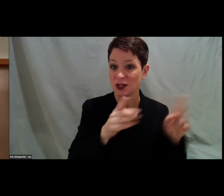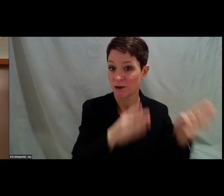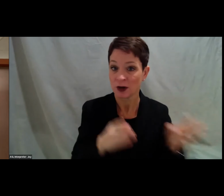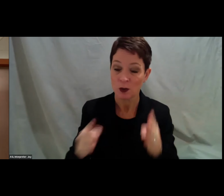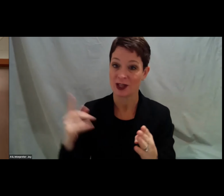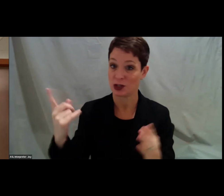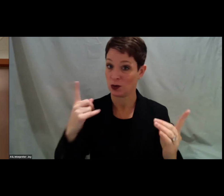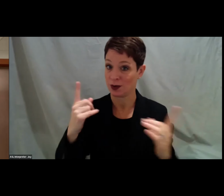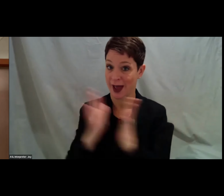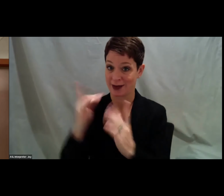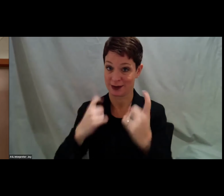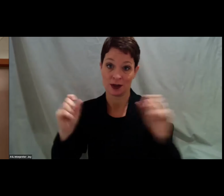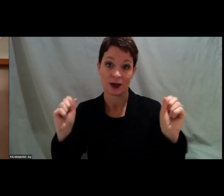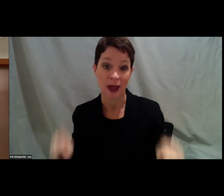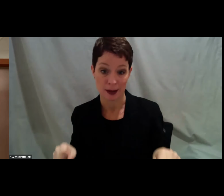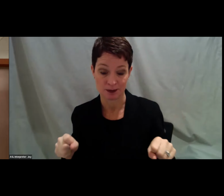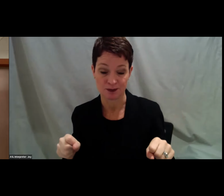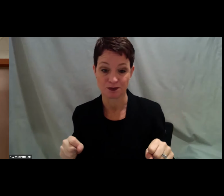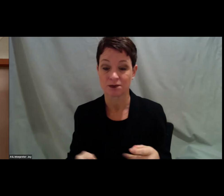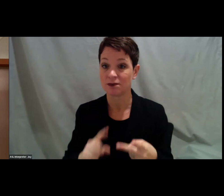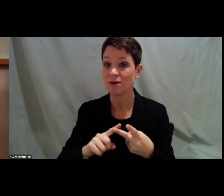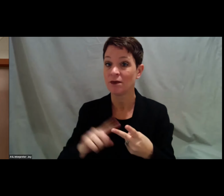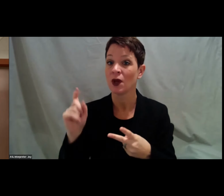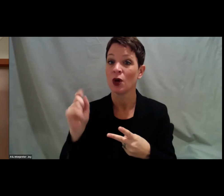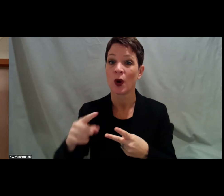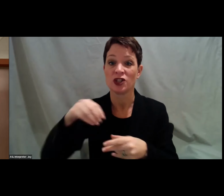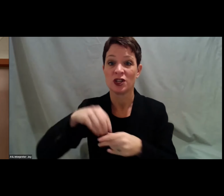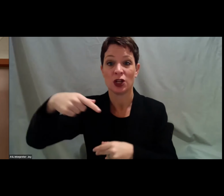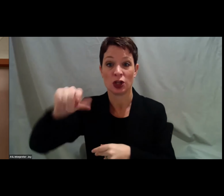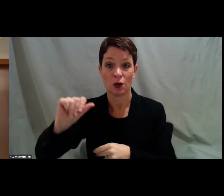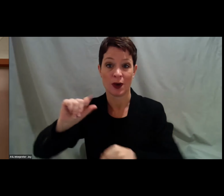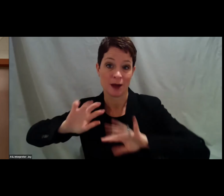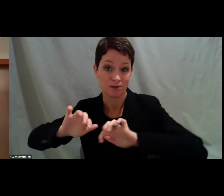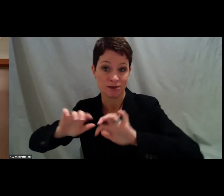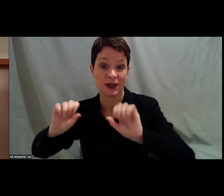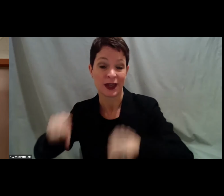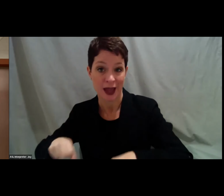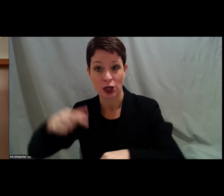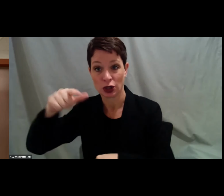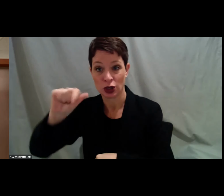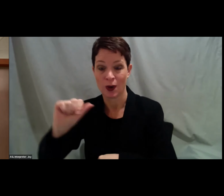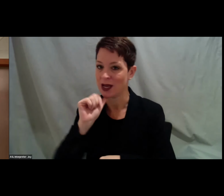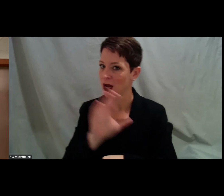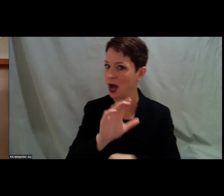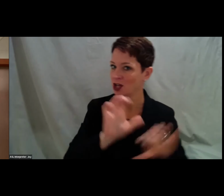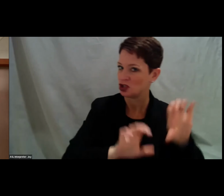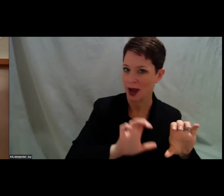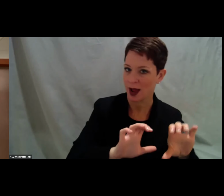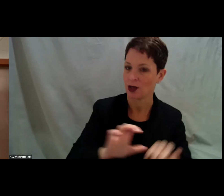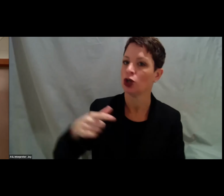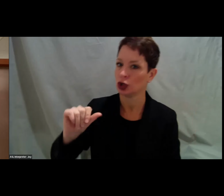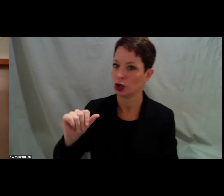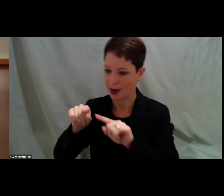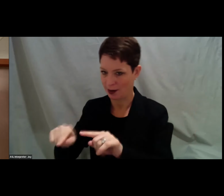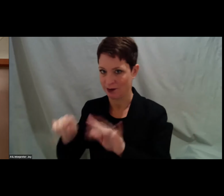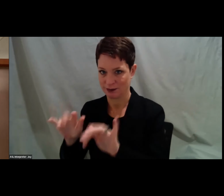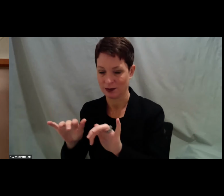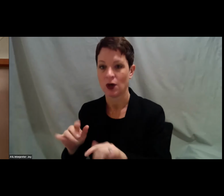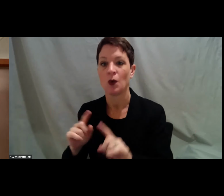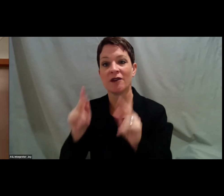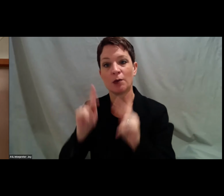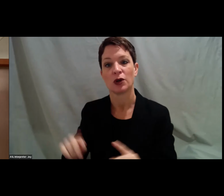ask questions. Anybody may type a question in the Q&A tab, and that's the Q&A tab and not the chat. We will have a